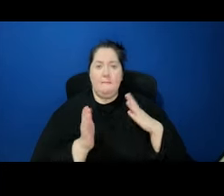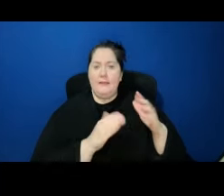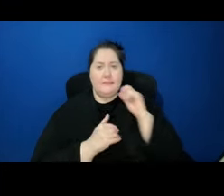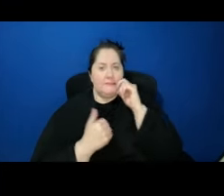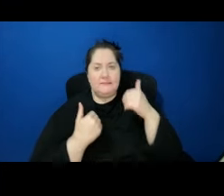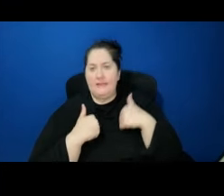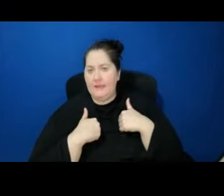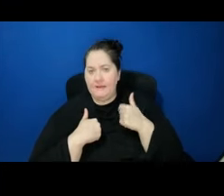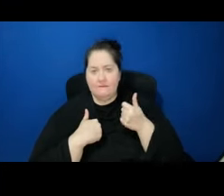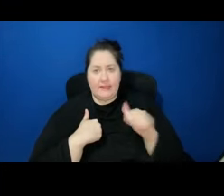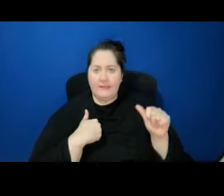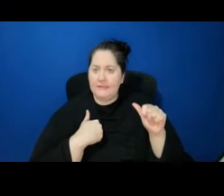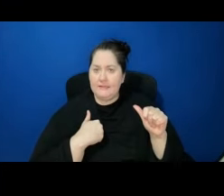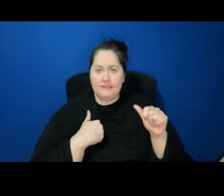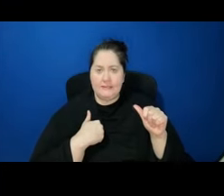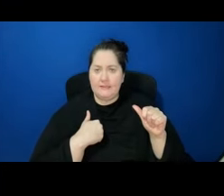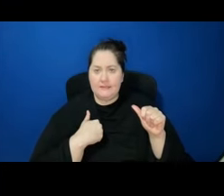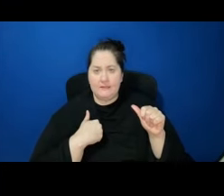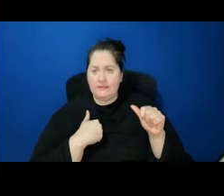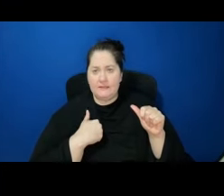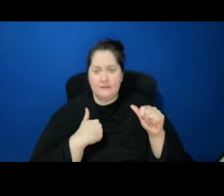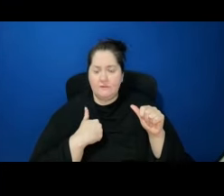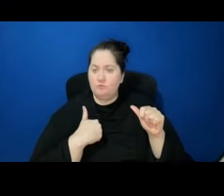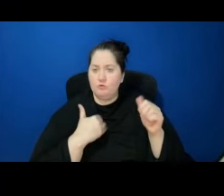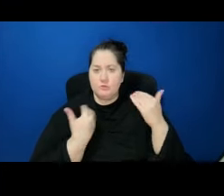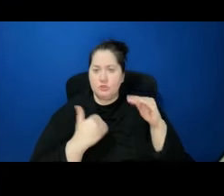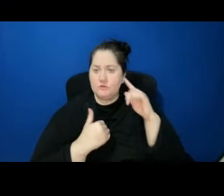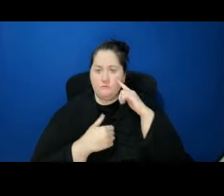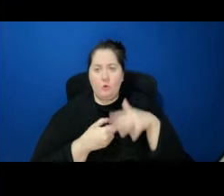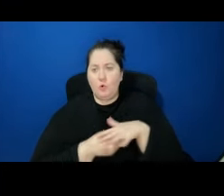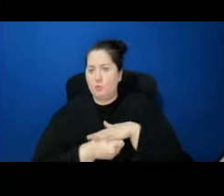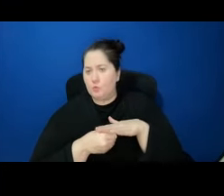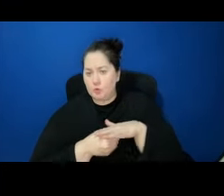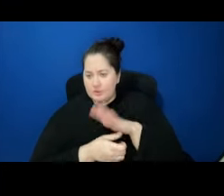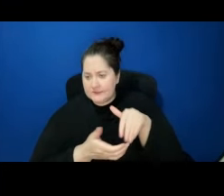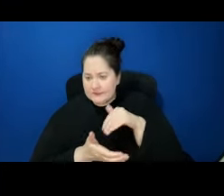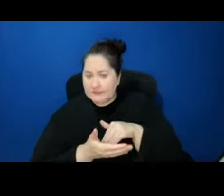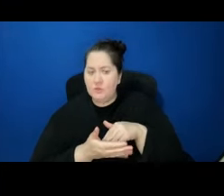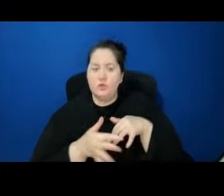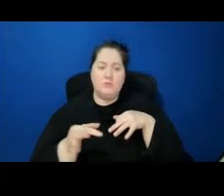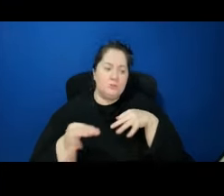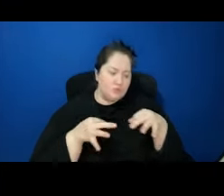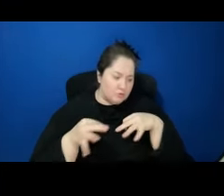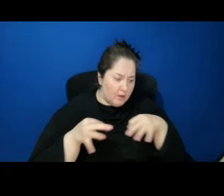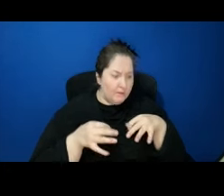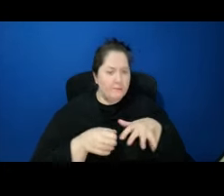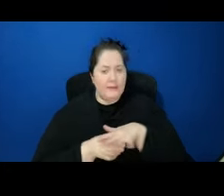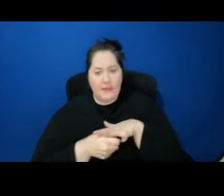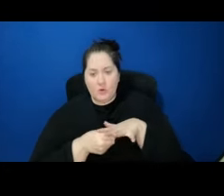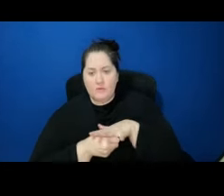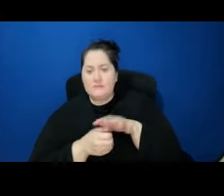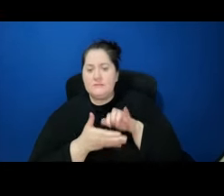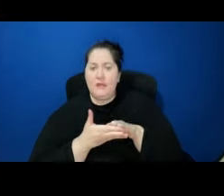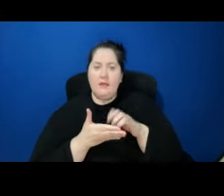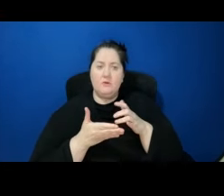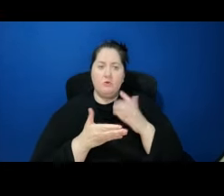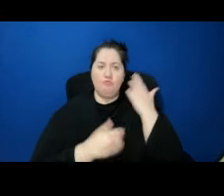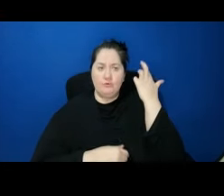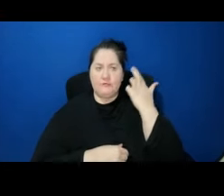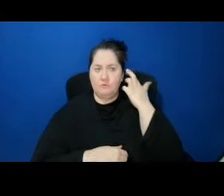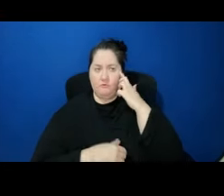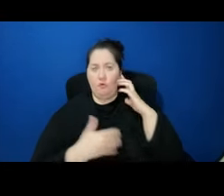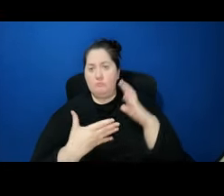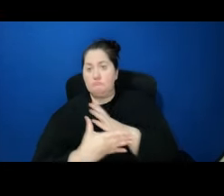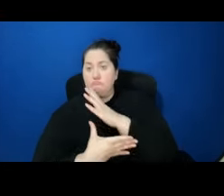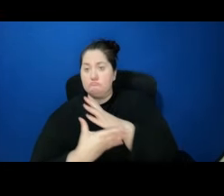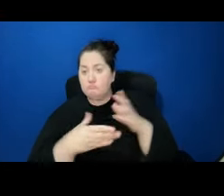would not have any height limit restrictions for regional centers. It generally describes those as areas that are reasonable for a range of